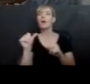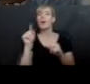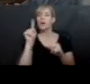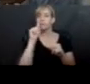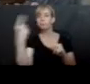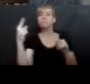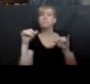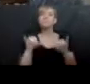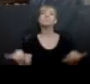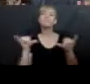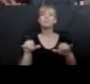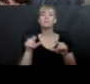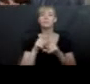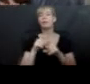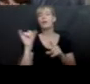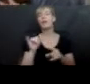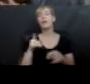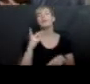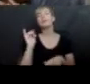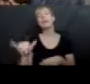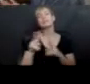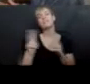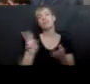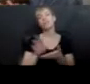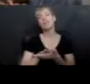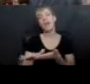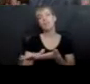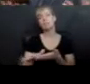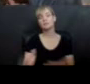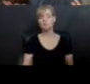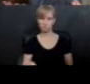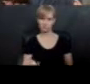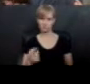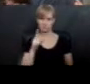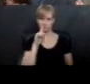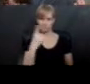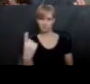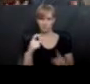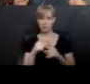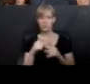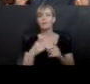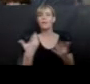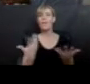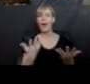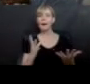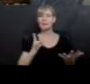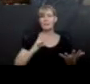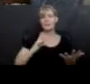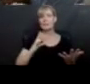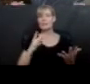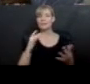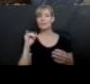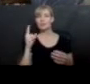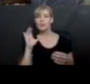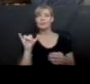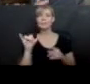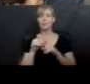say that something is nice, what does that really mean? Right? We're not really sure. We'll talk a little bit more about juicy words, but interesting words that